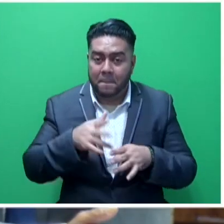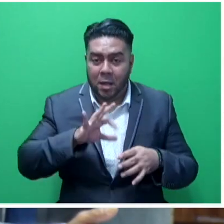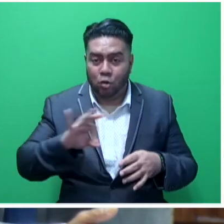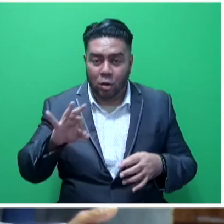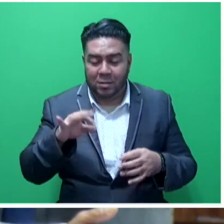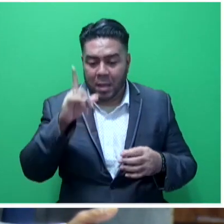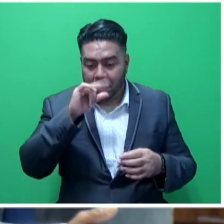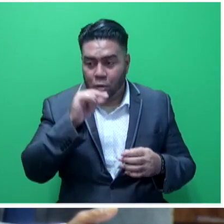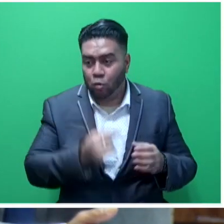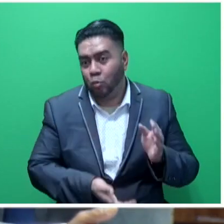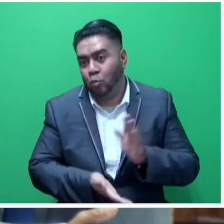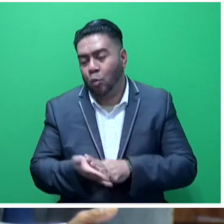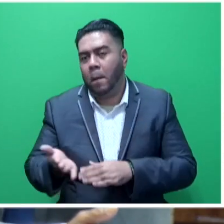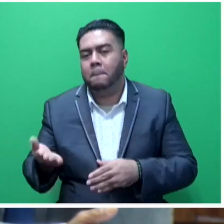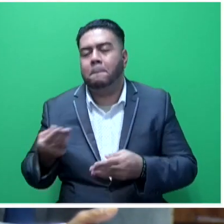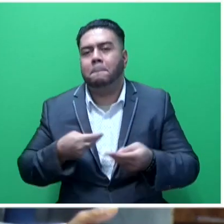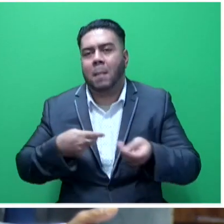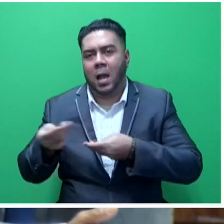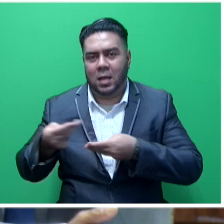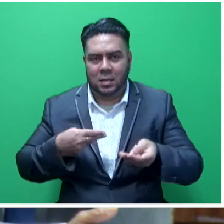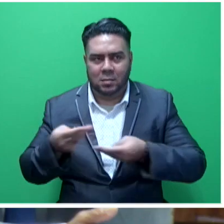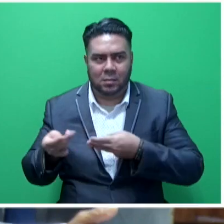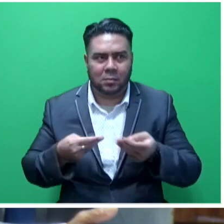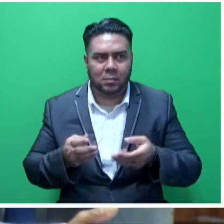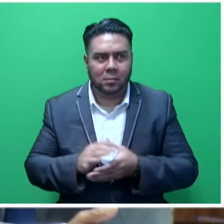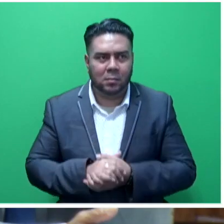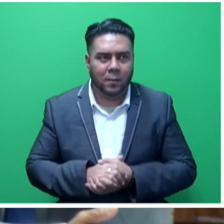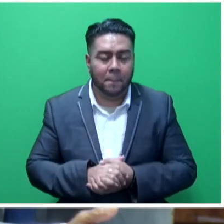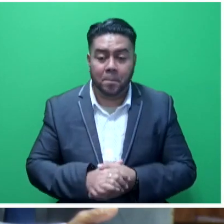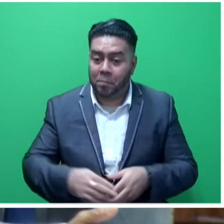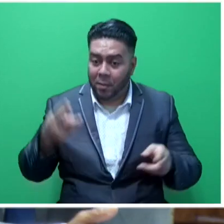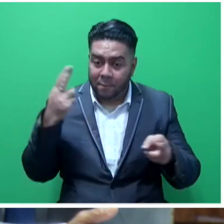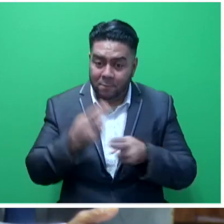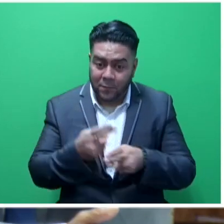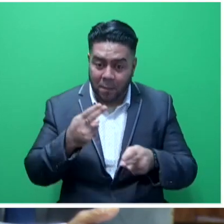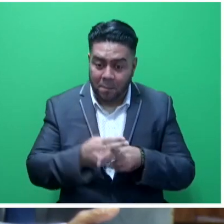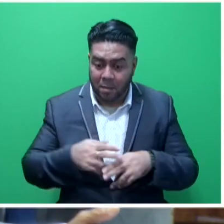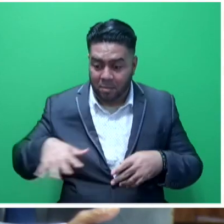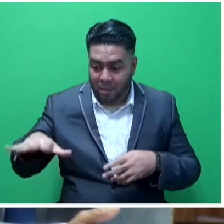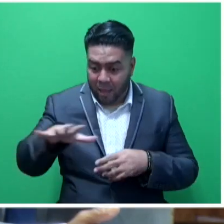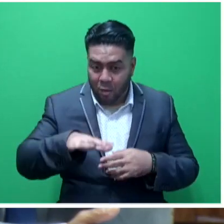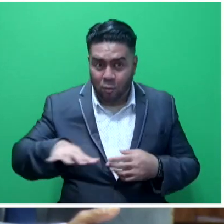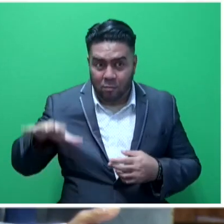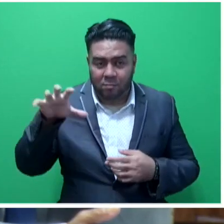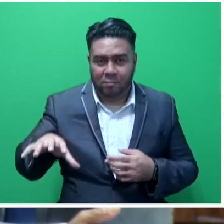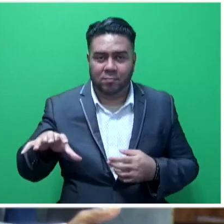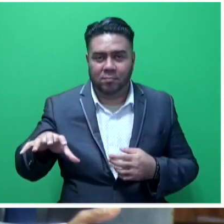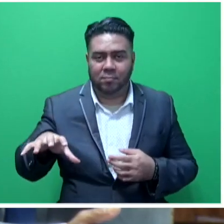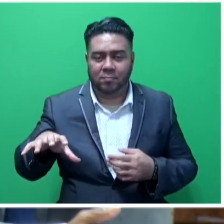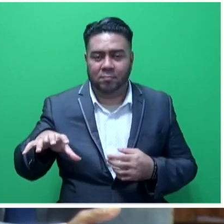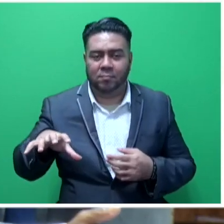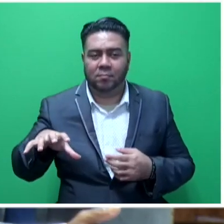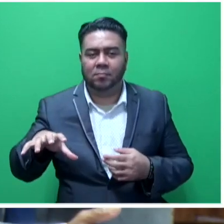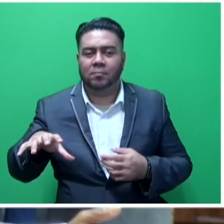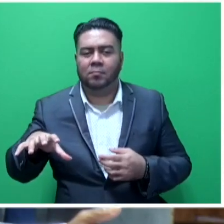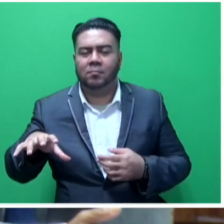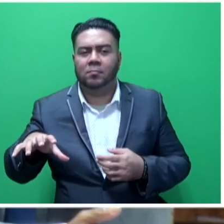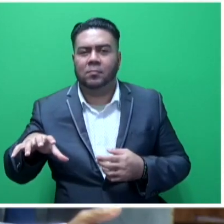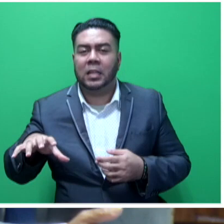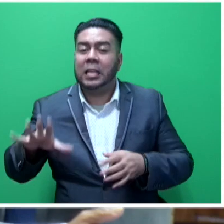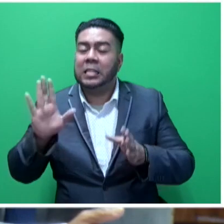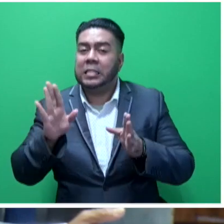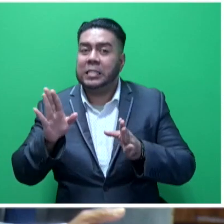take the produce to the market. So the farmers in the area concerned in Sigatoka